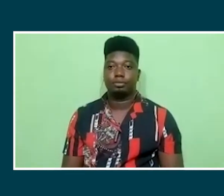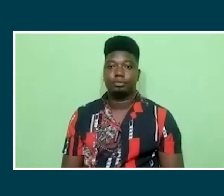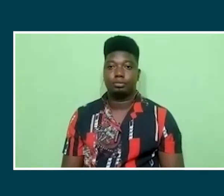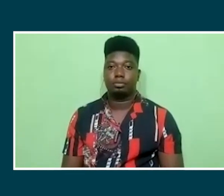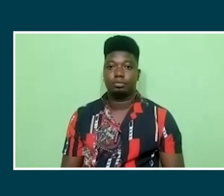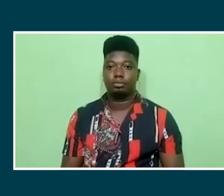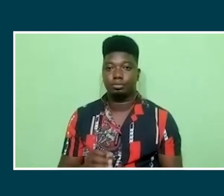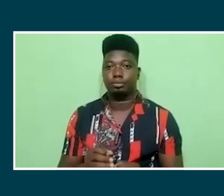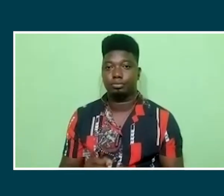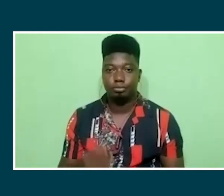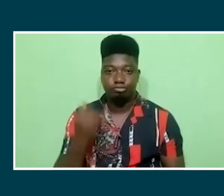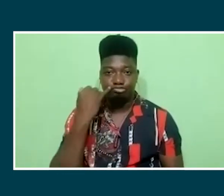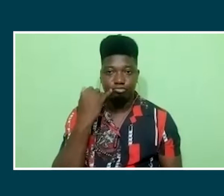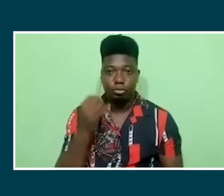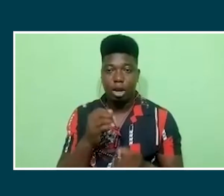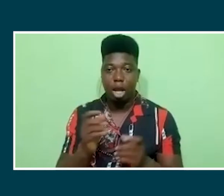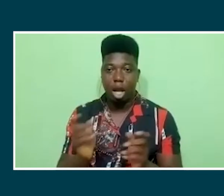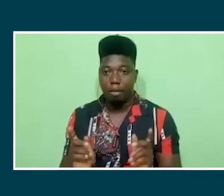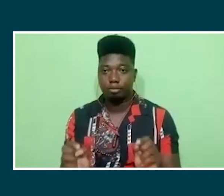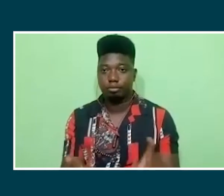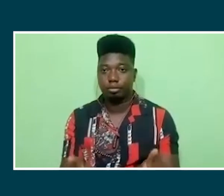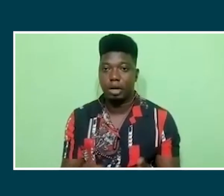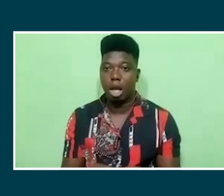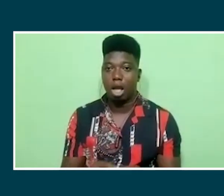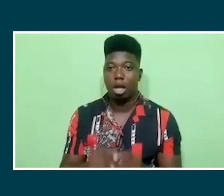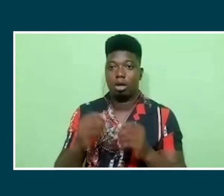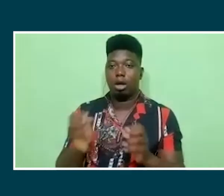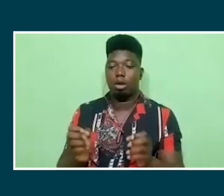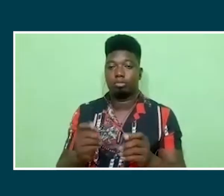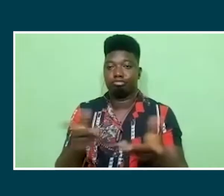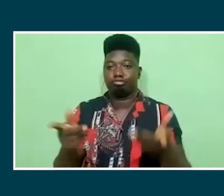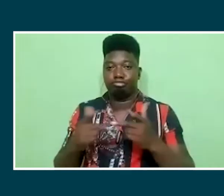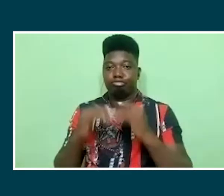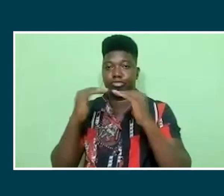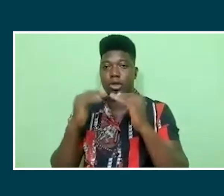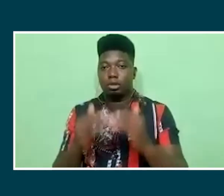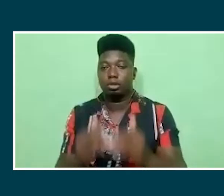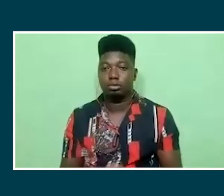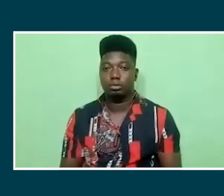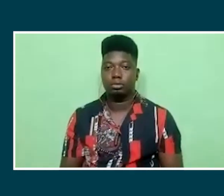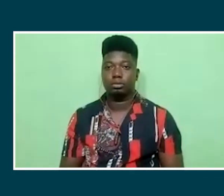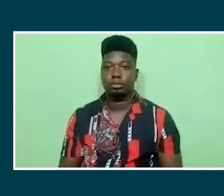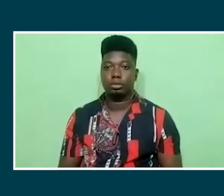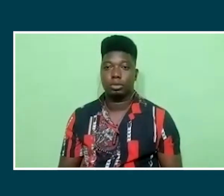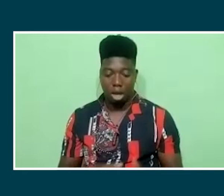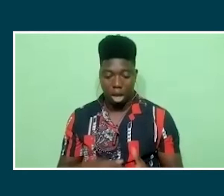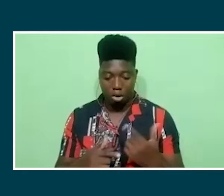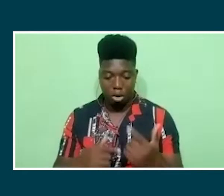position, equality can feel like oppression. And I think there's a lot of that going on.